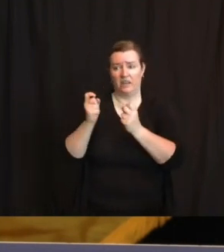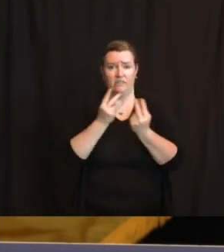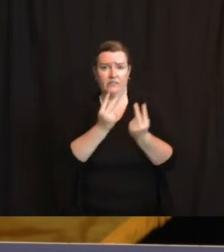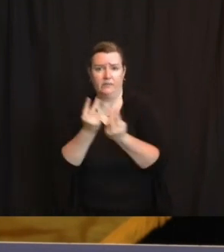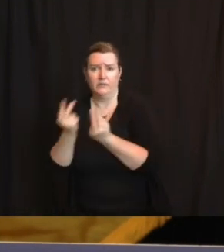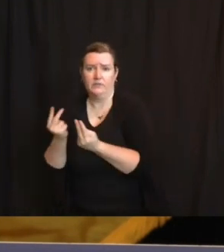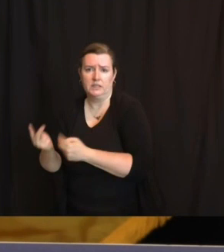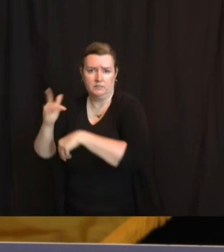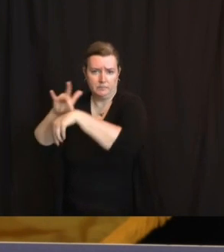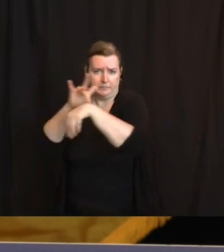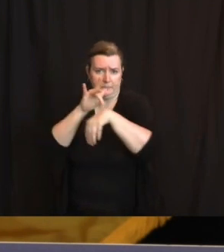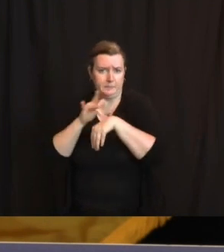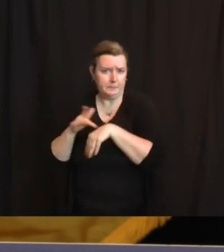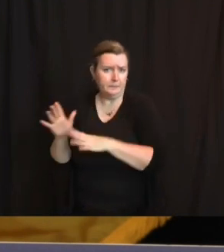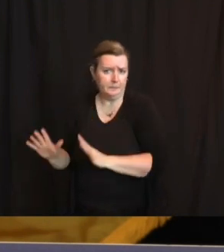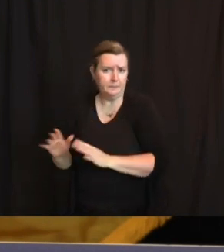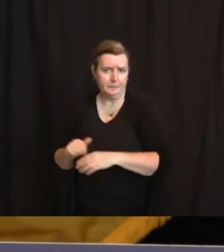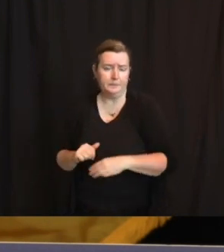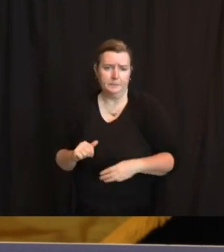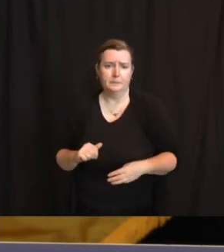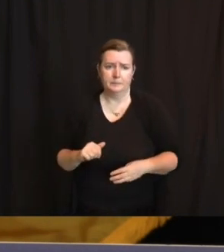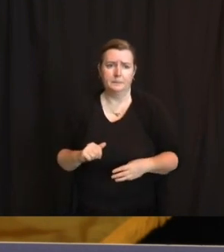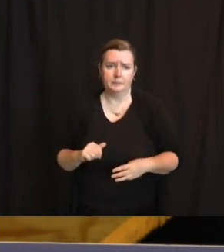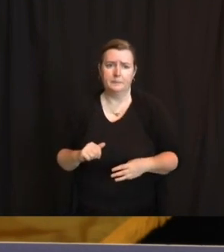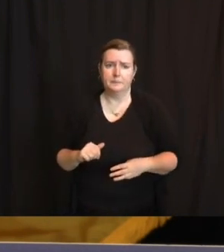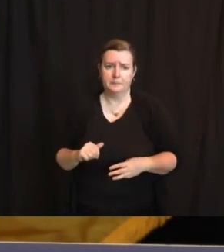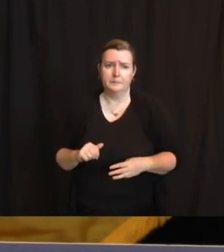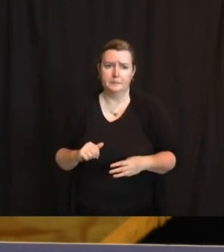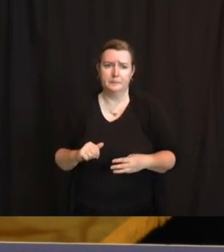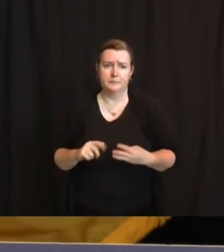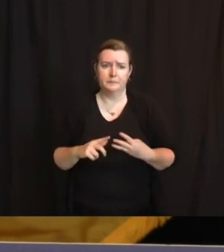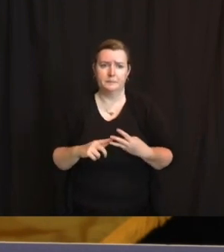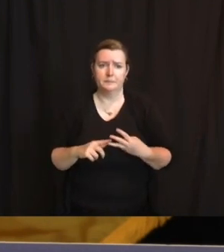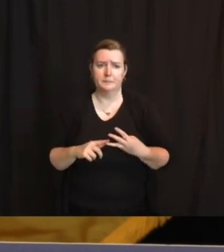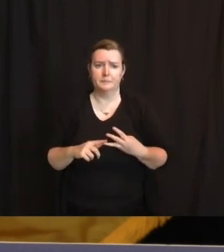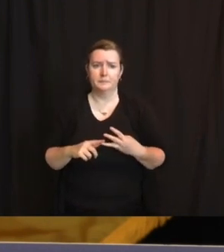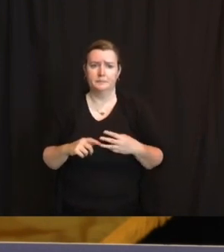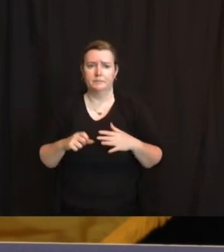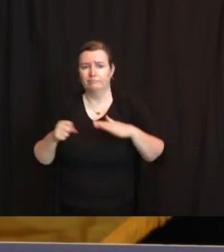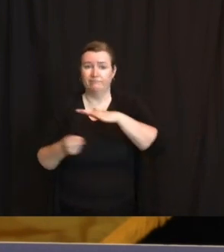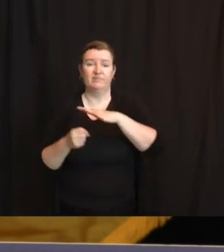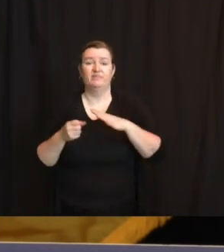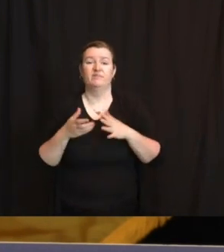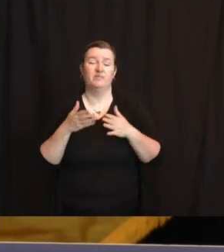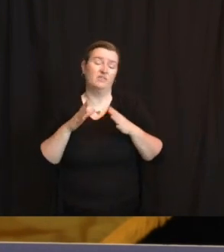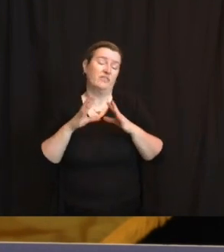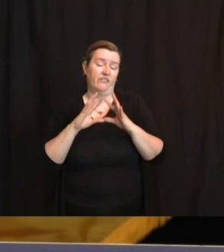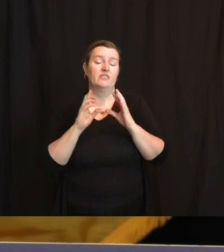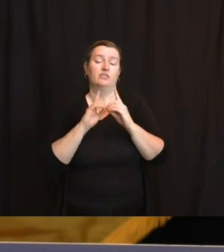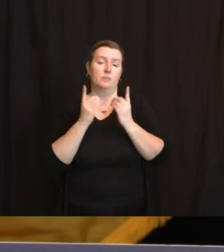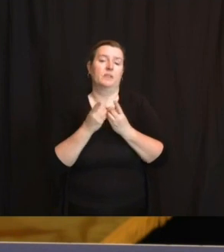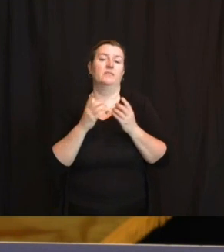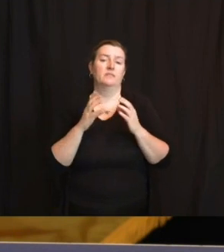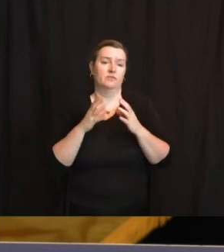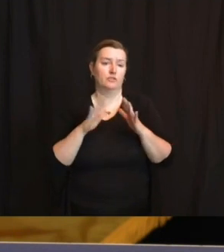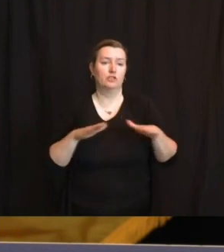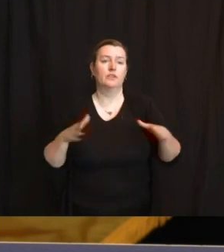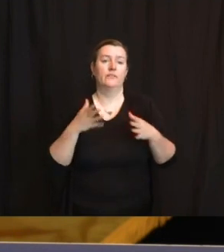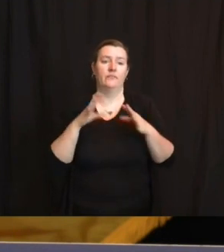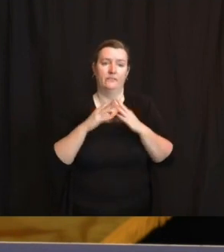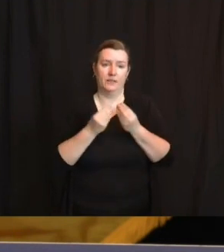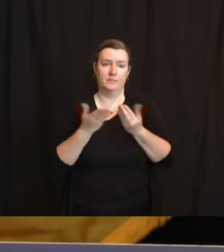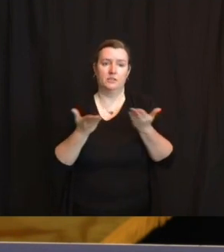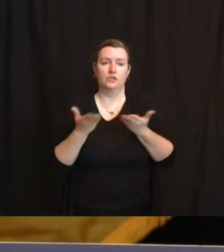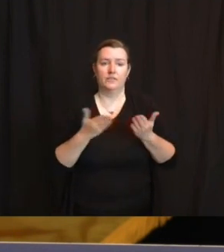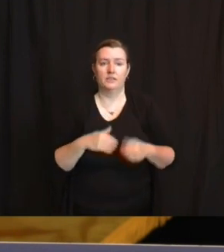for under children and families. The magnitude of it is great,